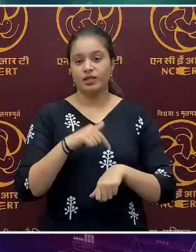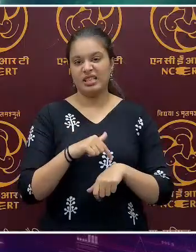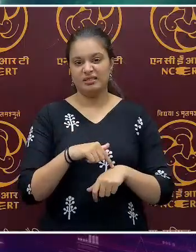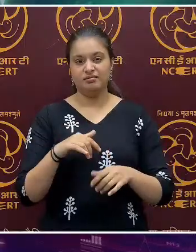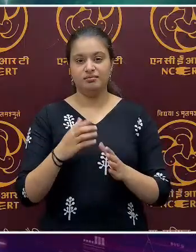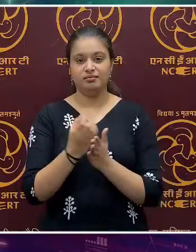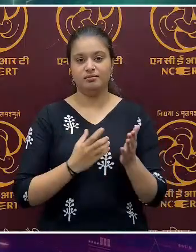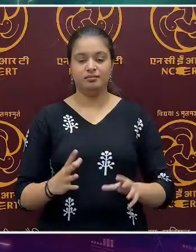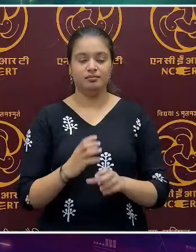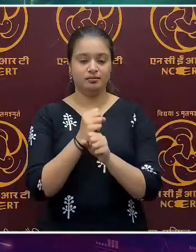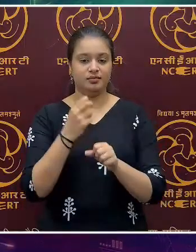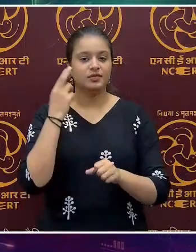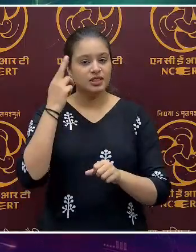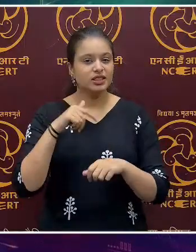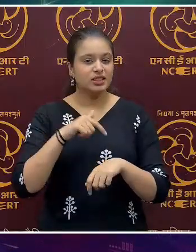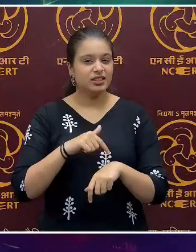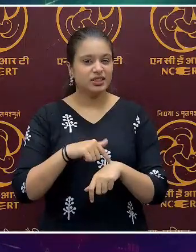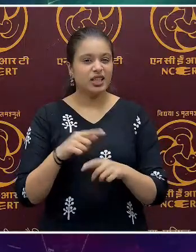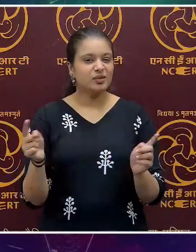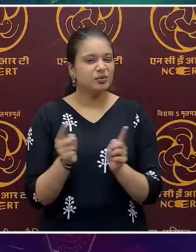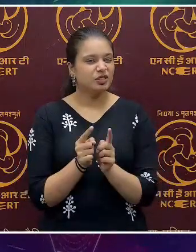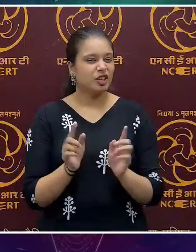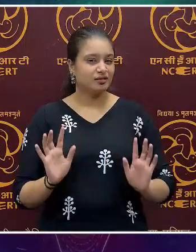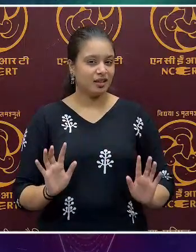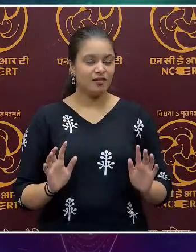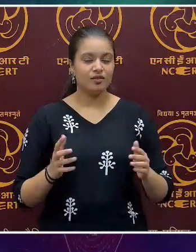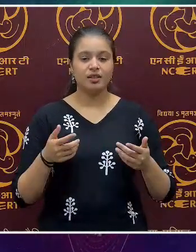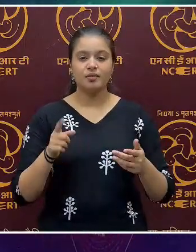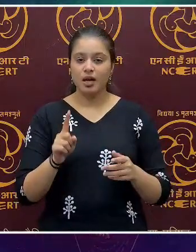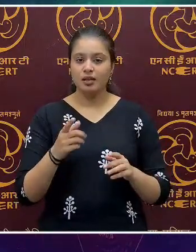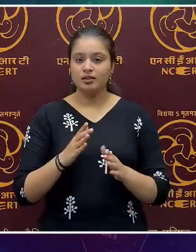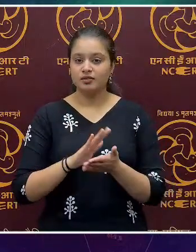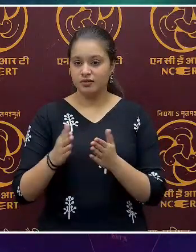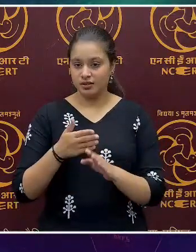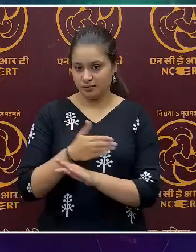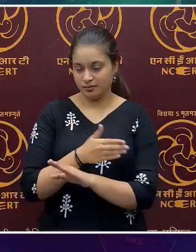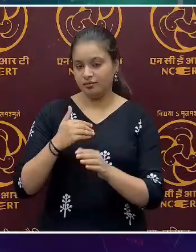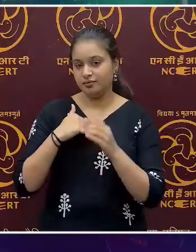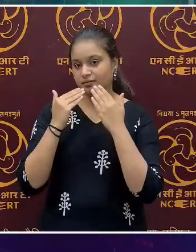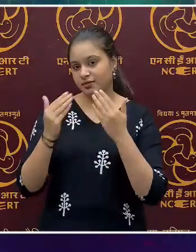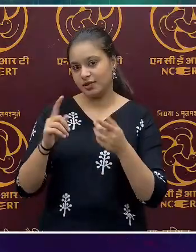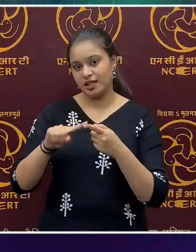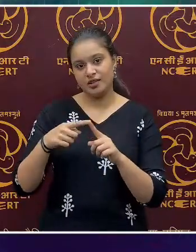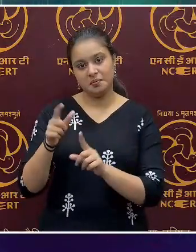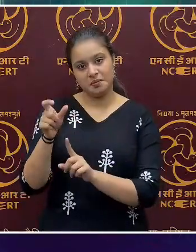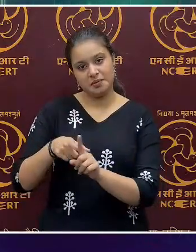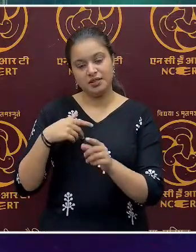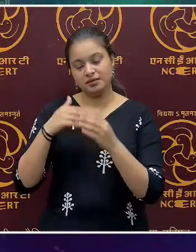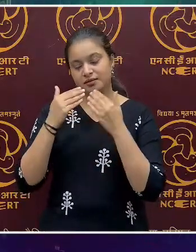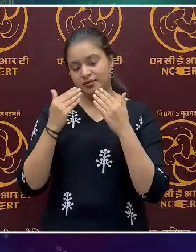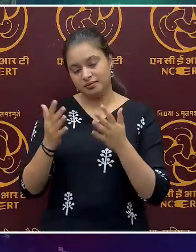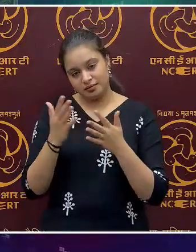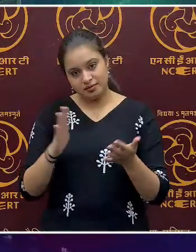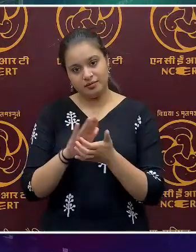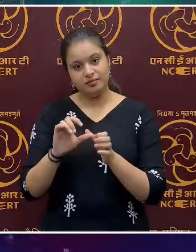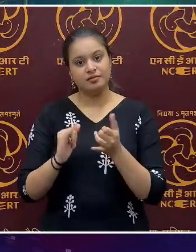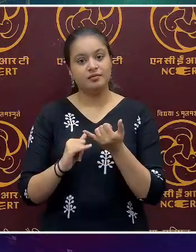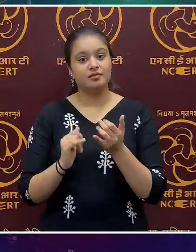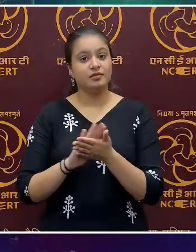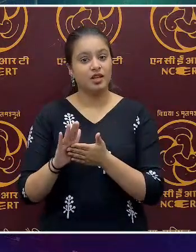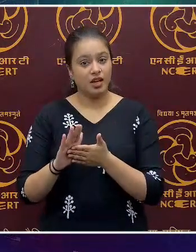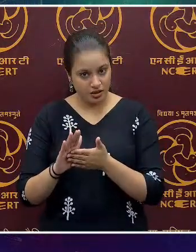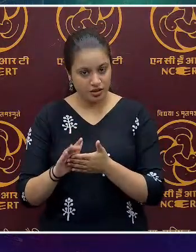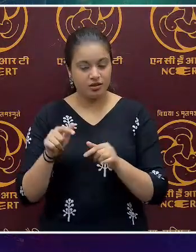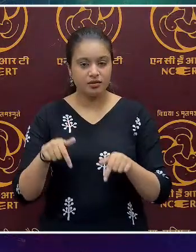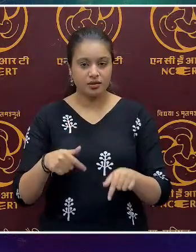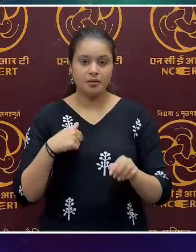wrap up this session because we are running very short of time. So, but before that, let me thank our expert. Thank you so very much, Harsh sir, for being with us and for